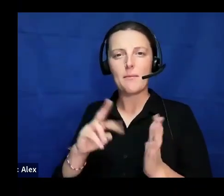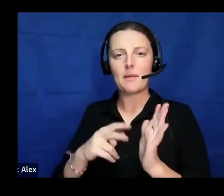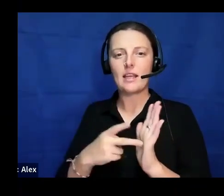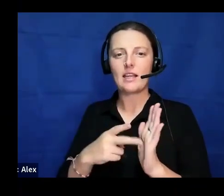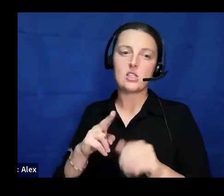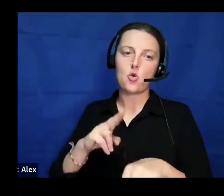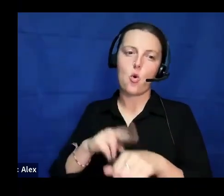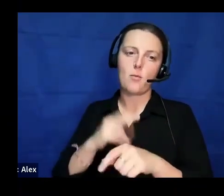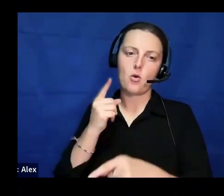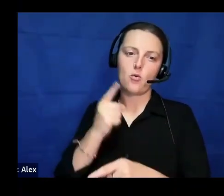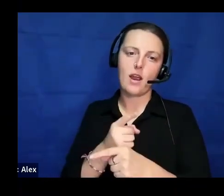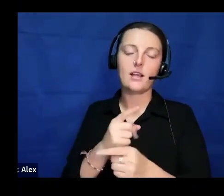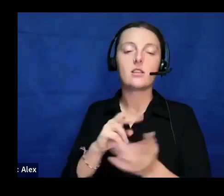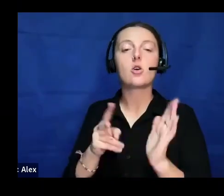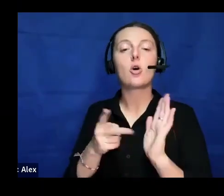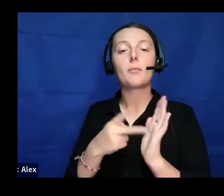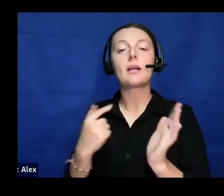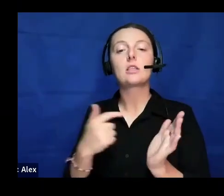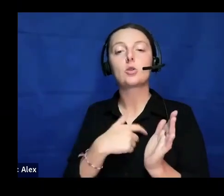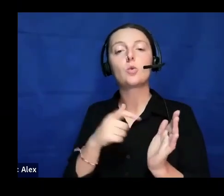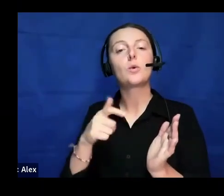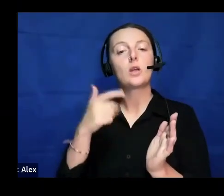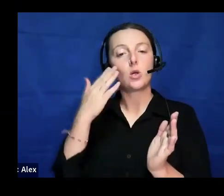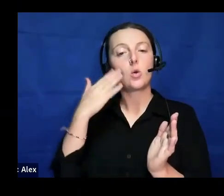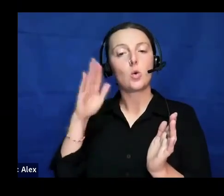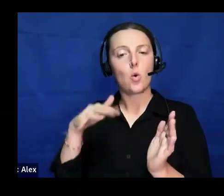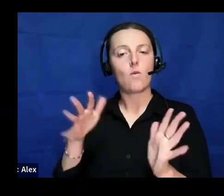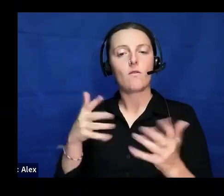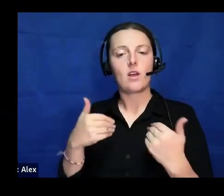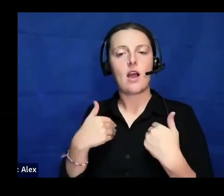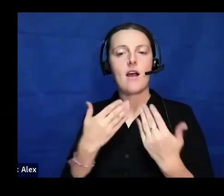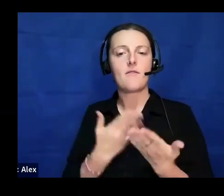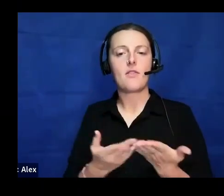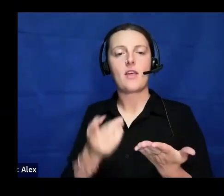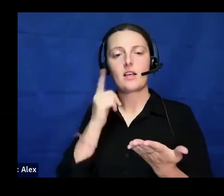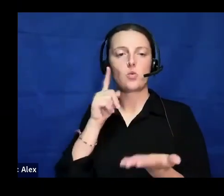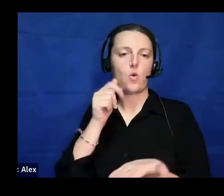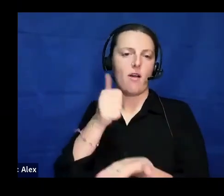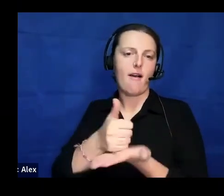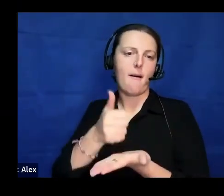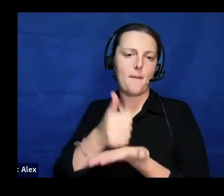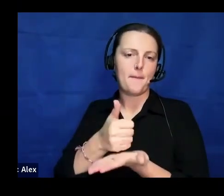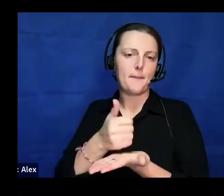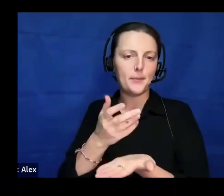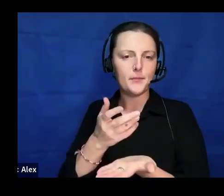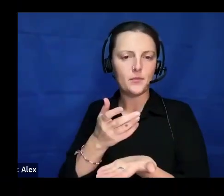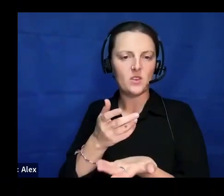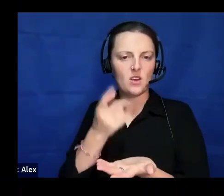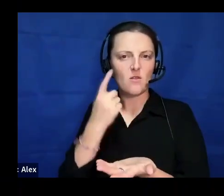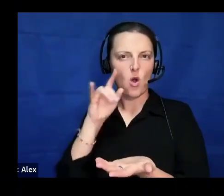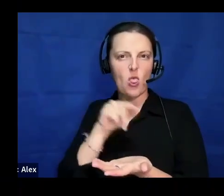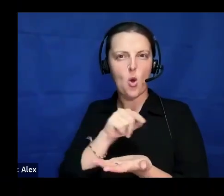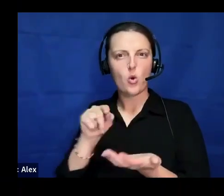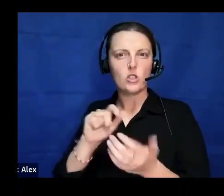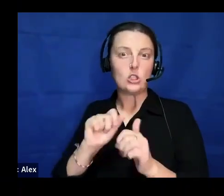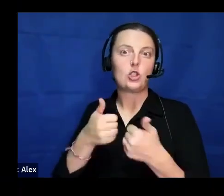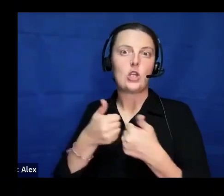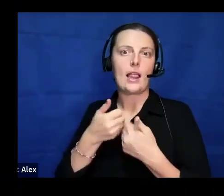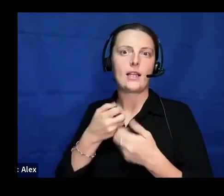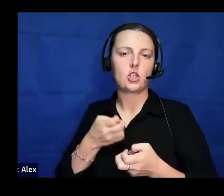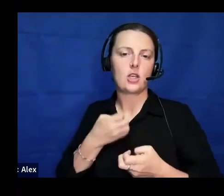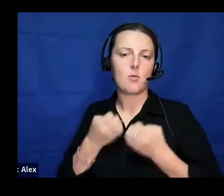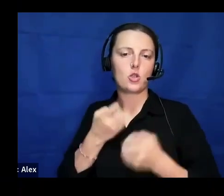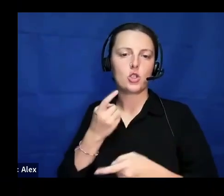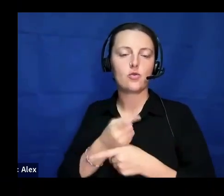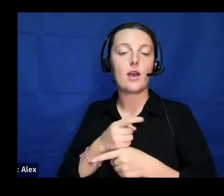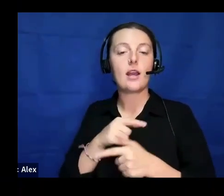help people manage challenging emotions. And then that last one I want to highlight is that hopelessness, right? So hopelessness